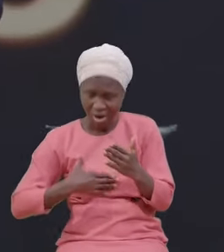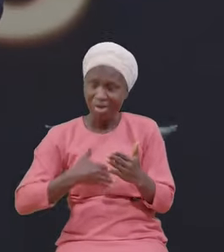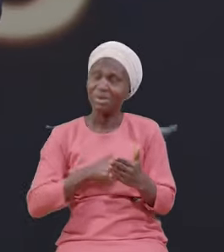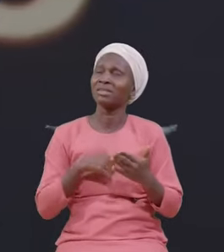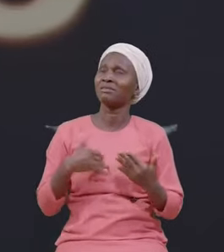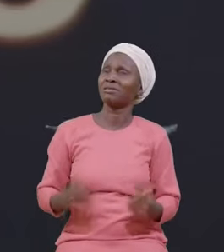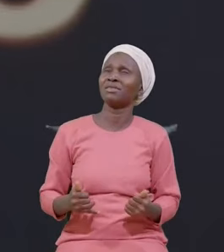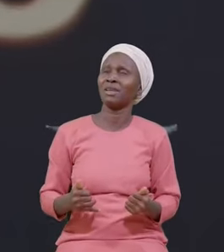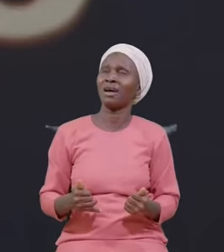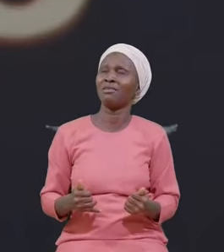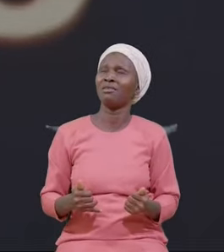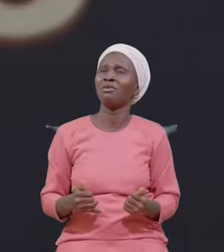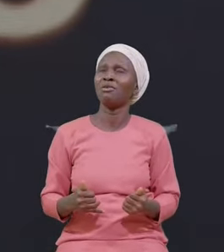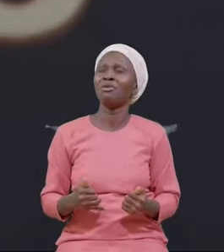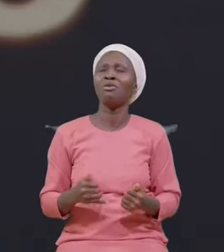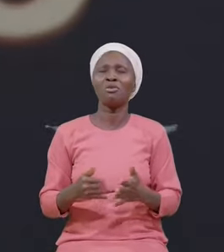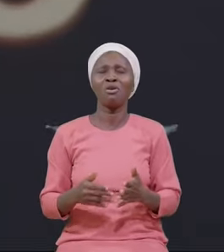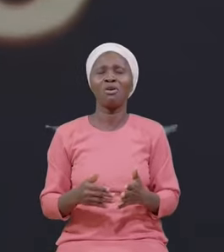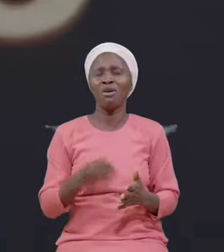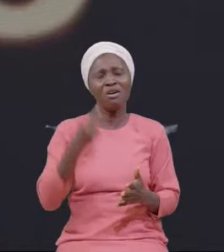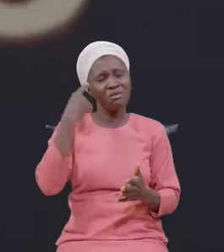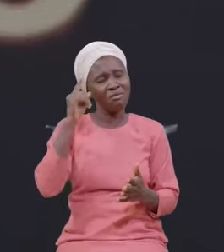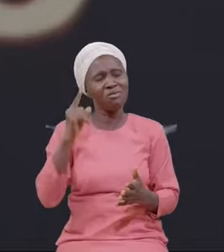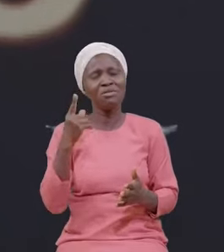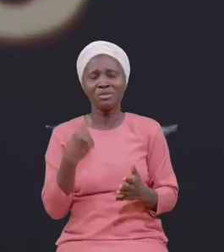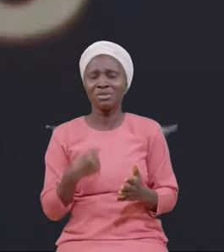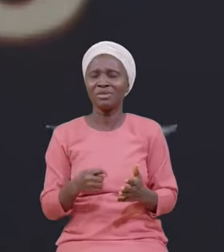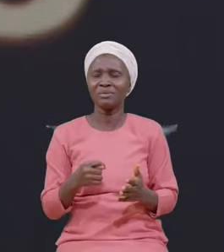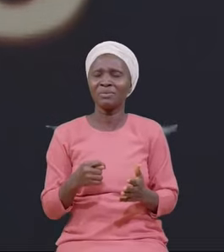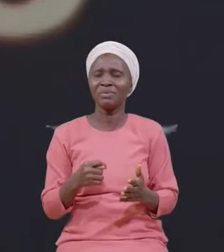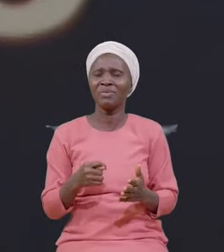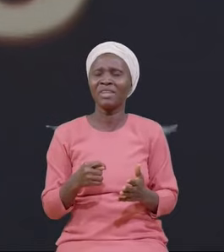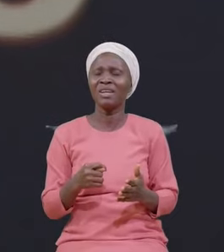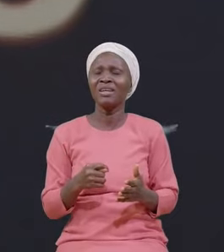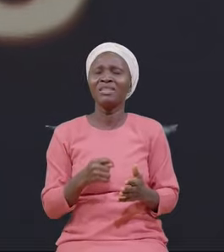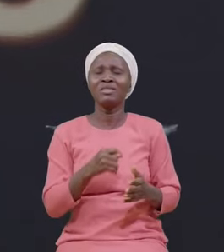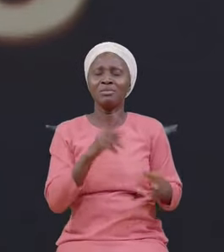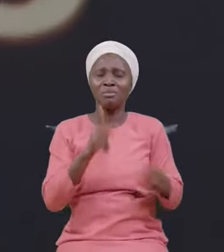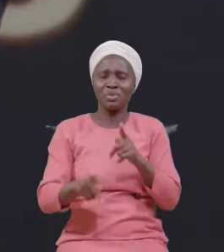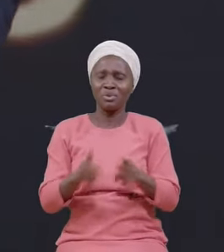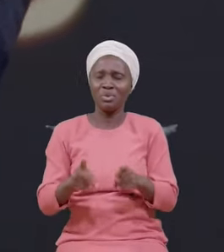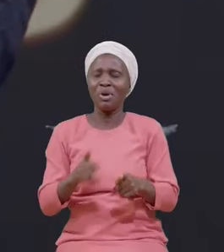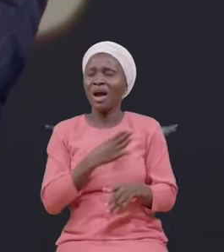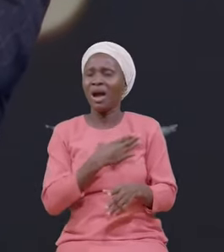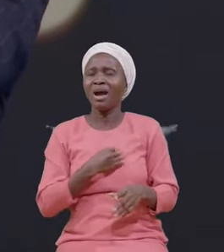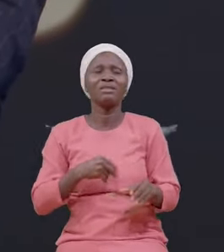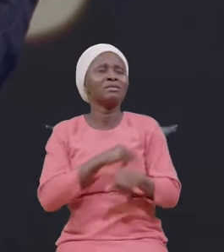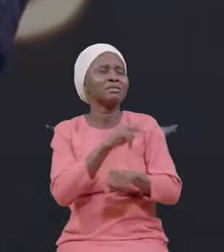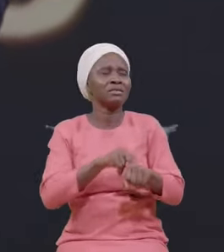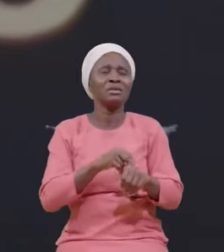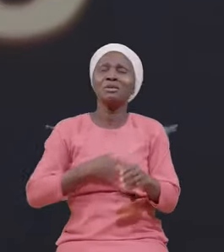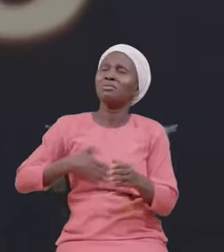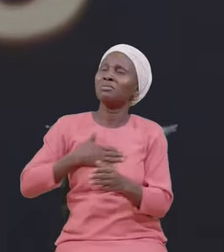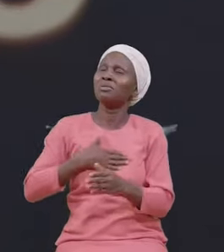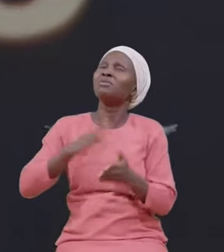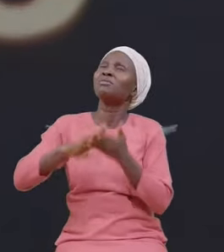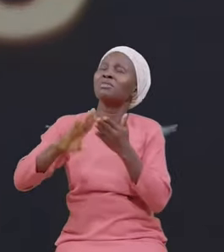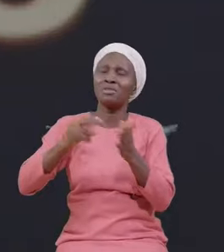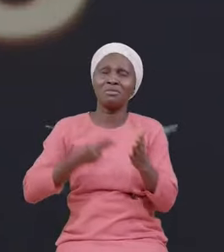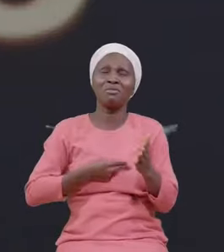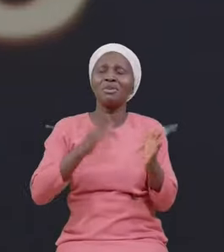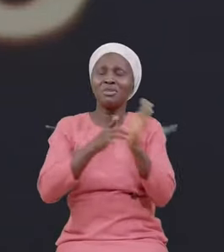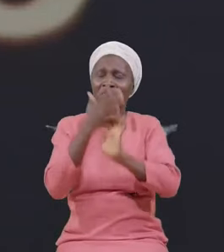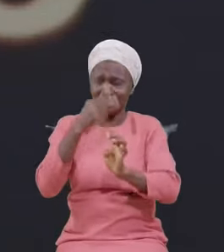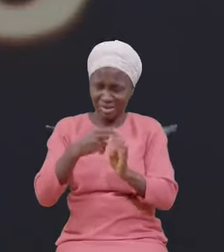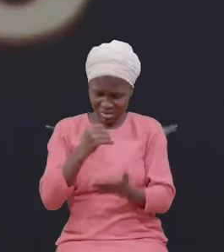christiandom praying that you forgive us in the mighty name of Jesus help us to live a life that is Pleasant